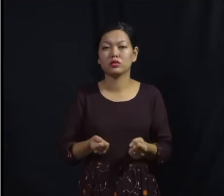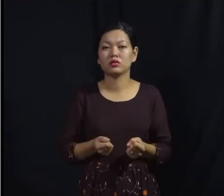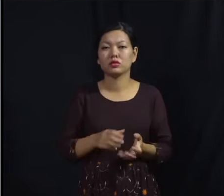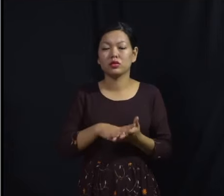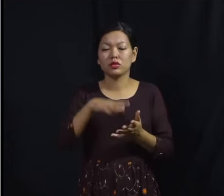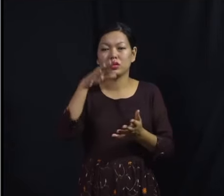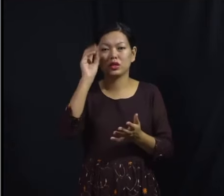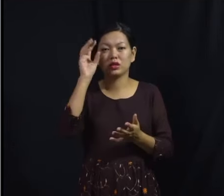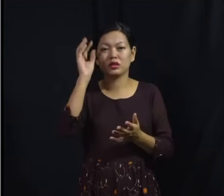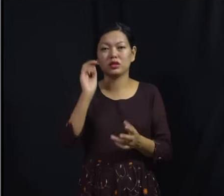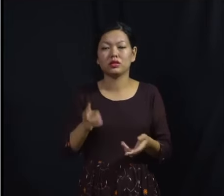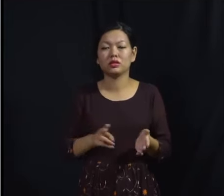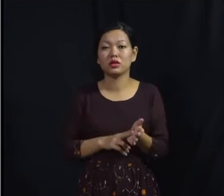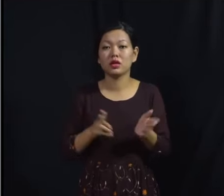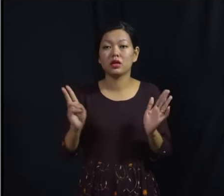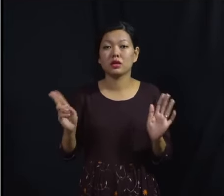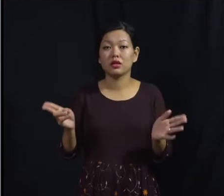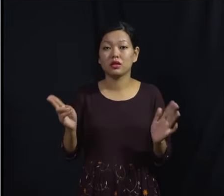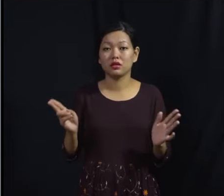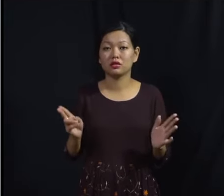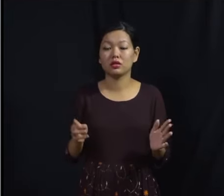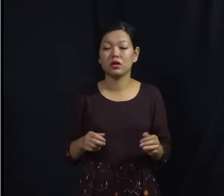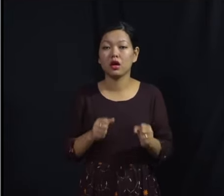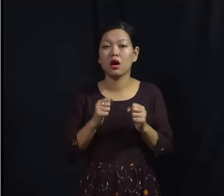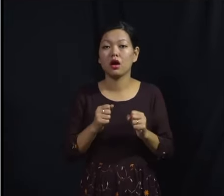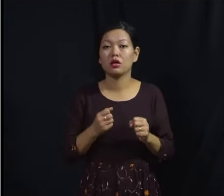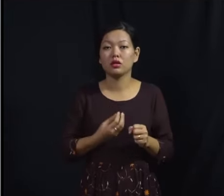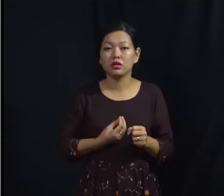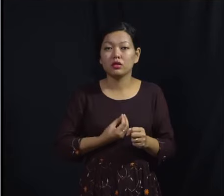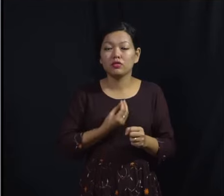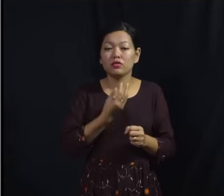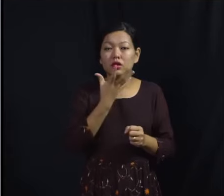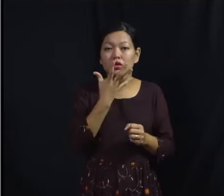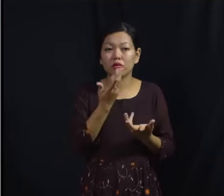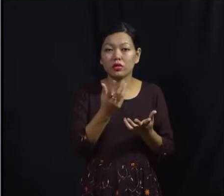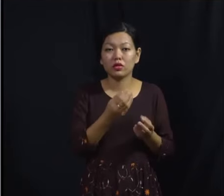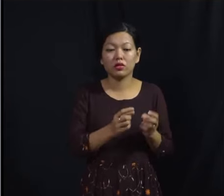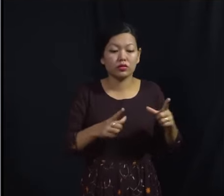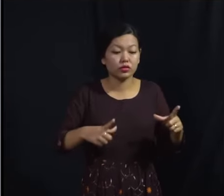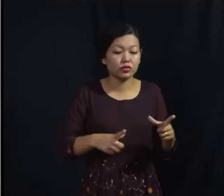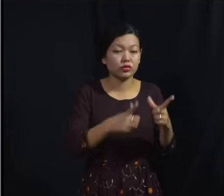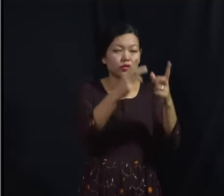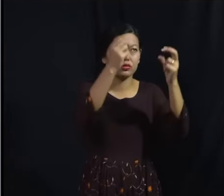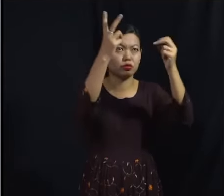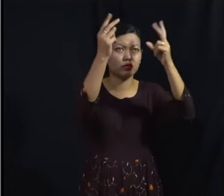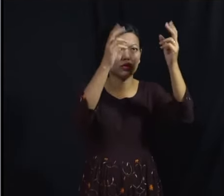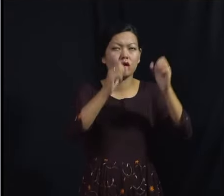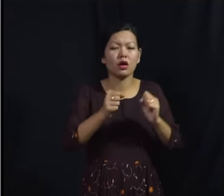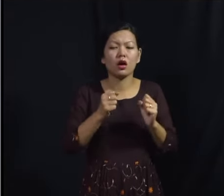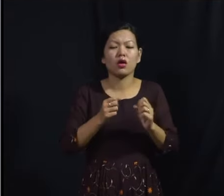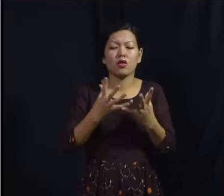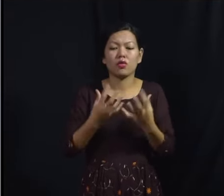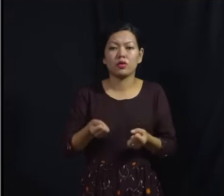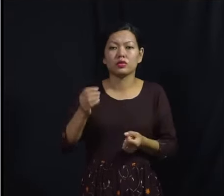We find her very inquisitive here. She is always interested in it. You know, even when the father told her that it is not a girl's job